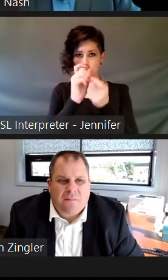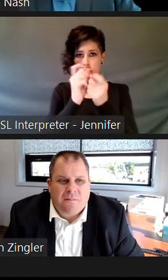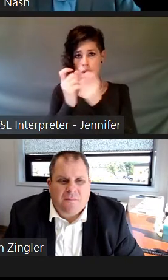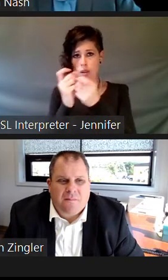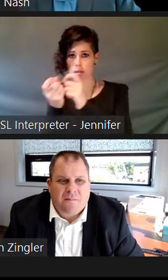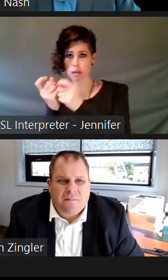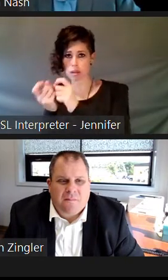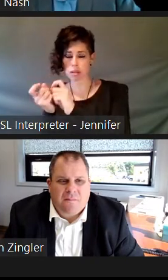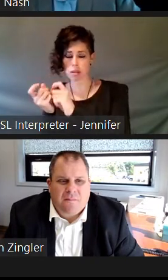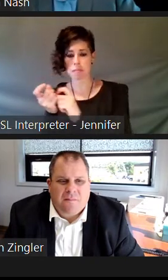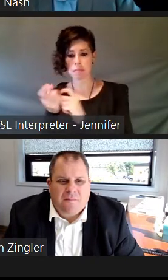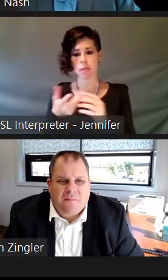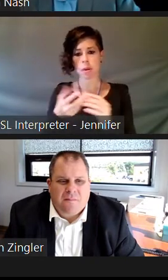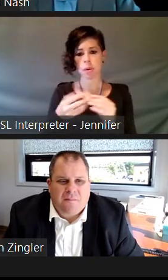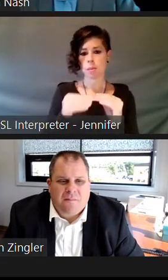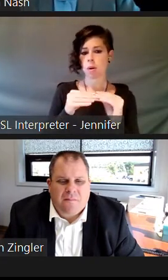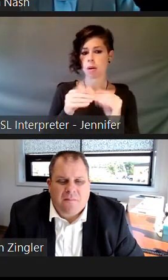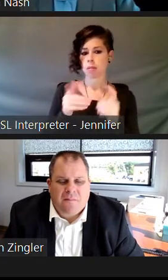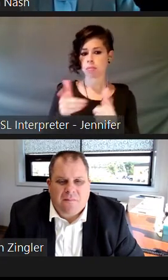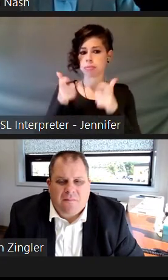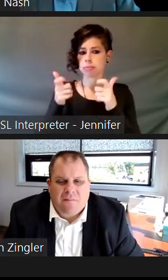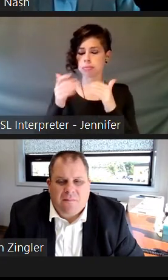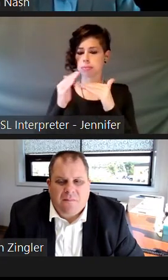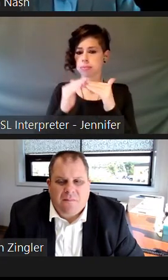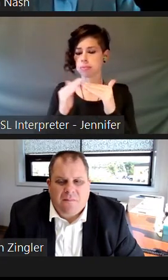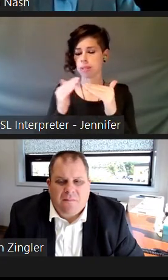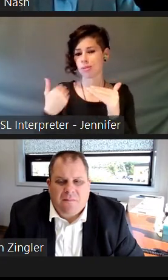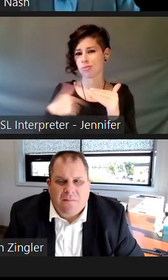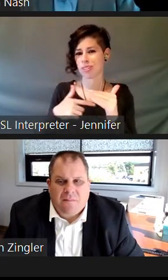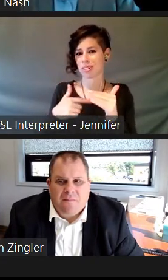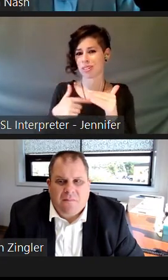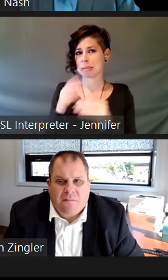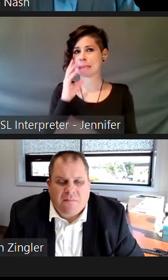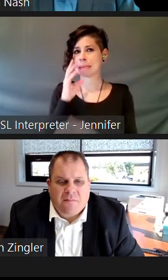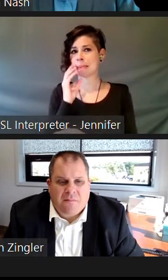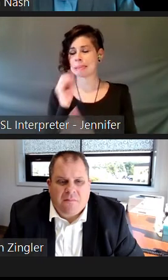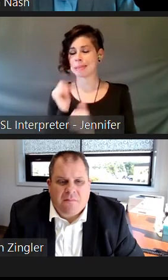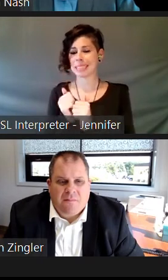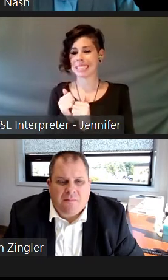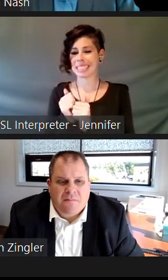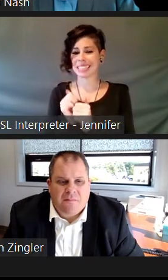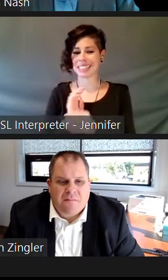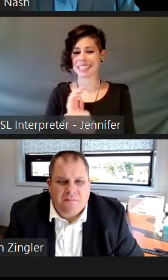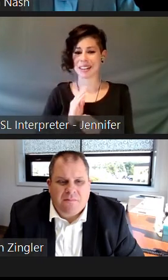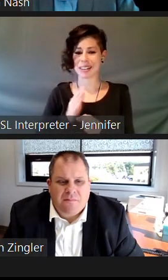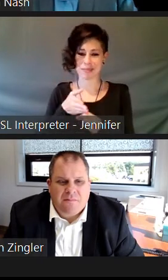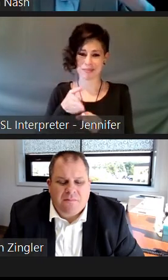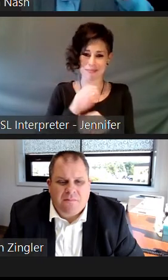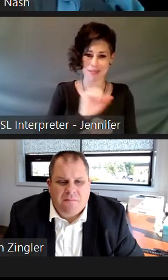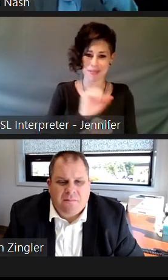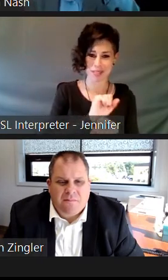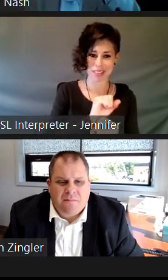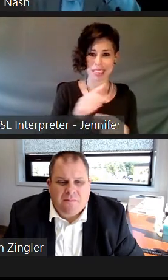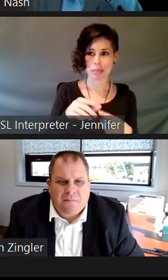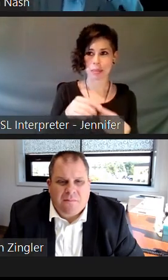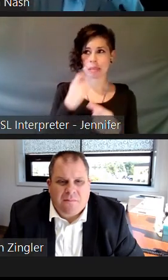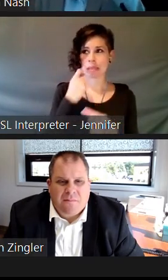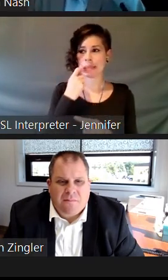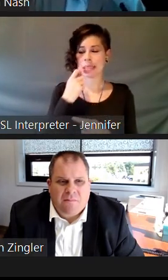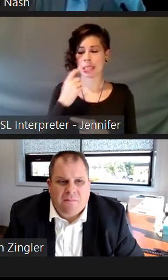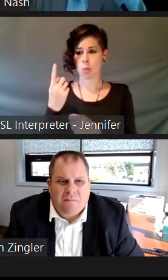been a lot more rapid than most of us are used to in our careers, especially over the last year and a half with the guidance that's come